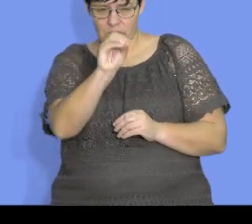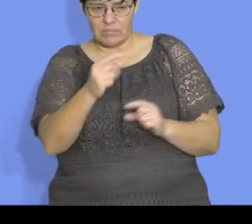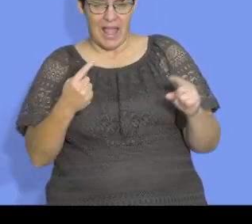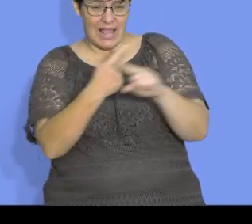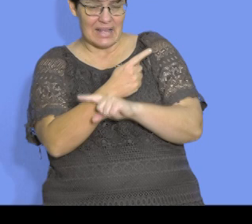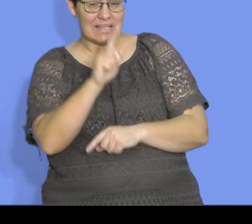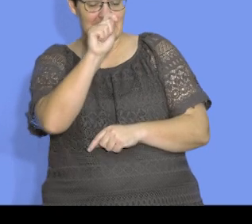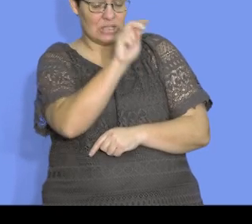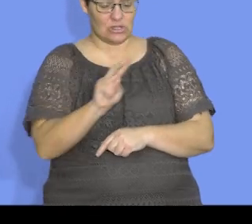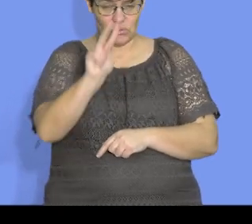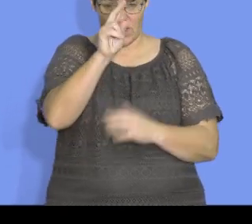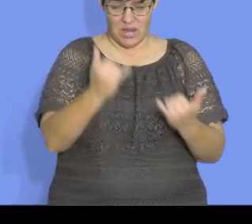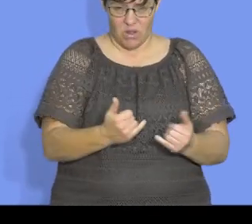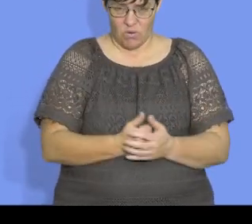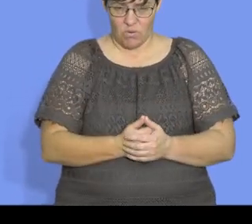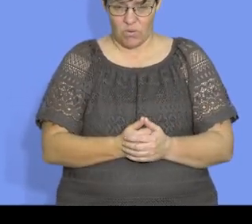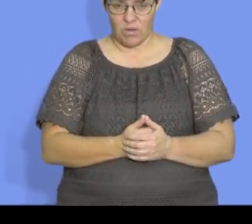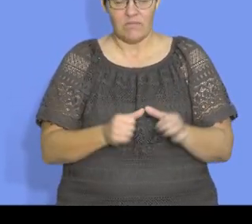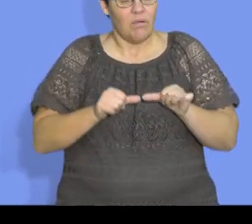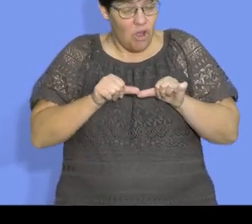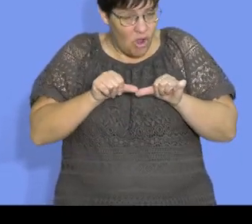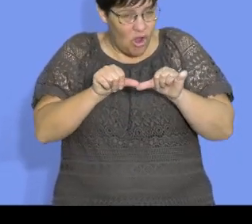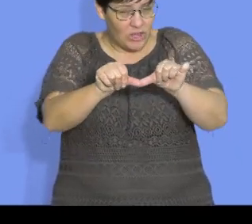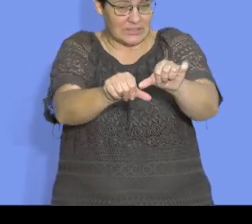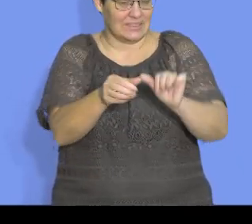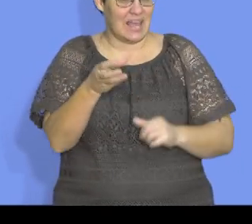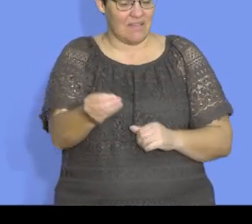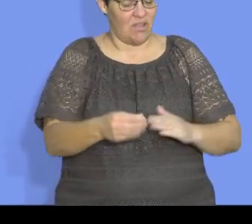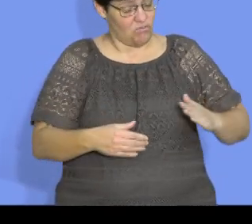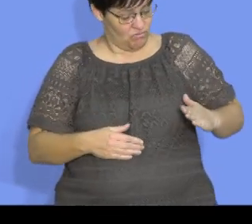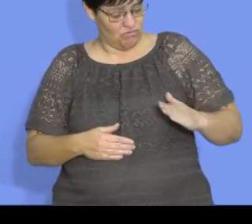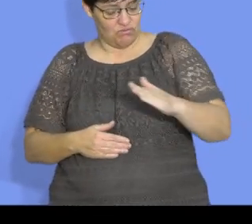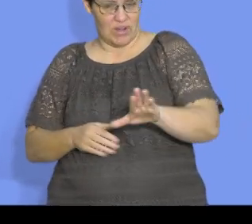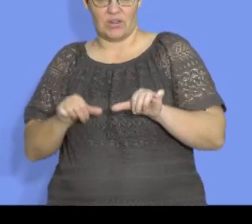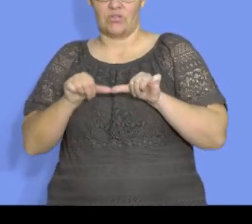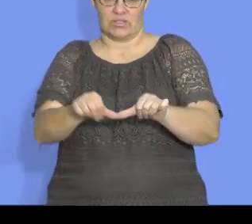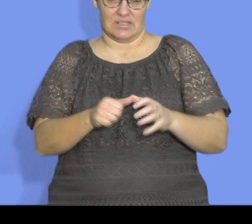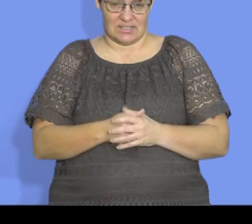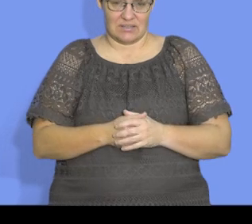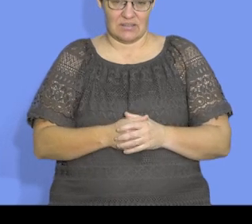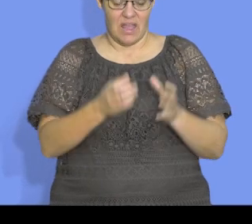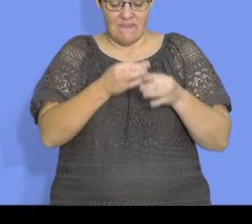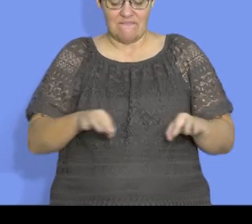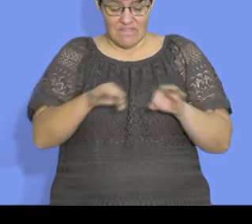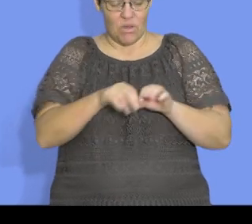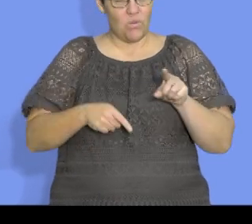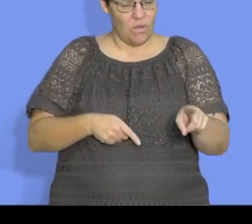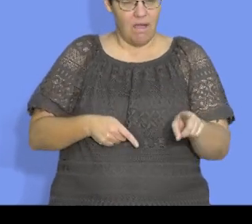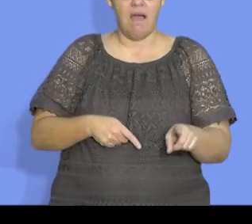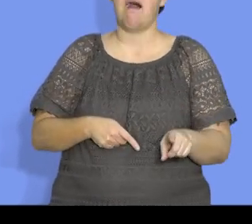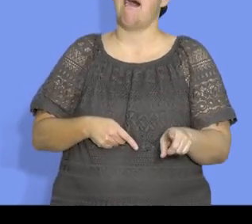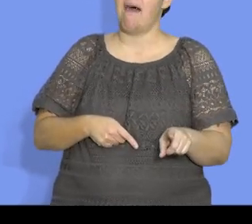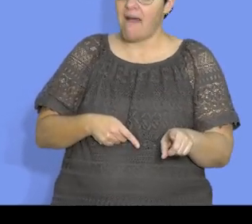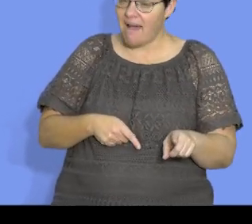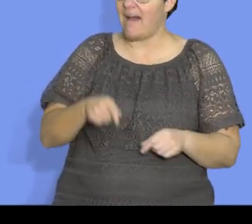to plot against t squared now. We've got a constant over here. The gradient is constant. That's going to be our